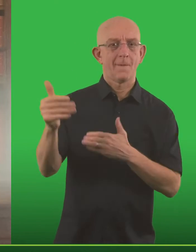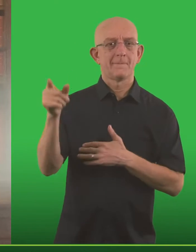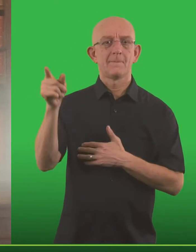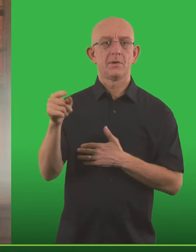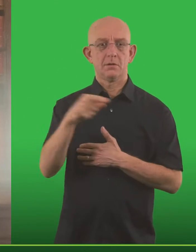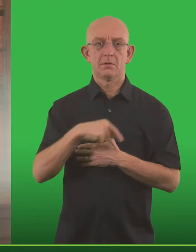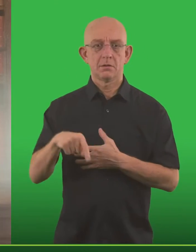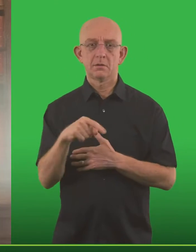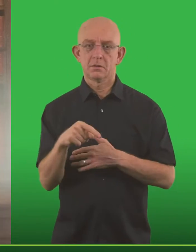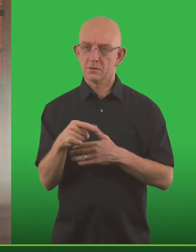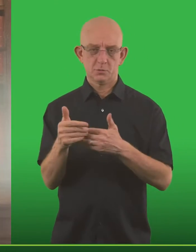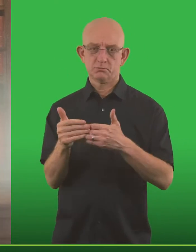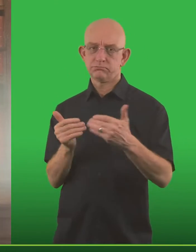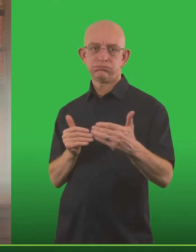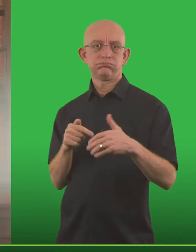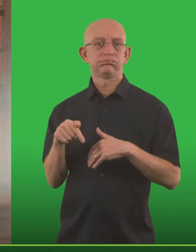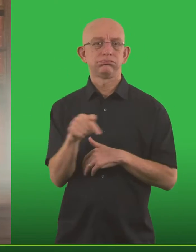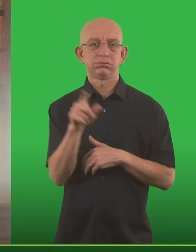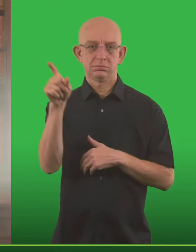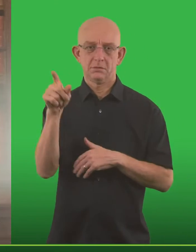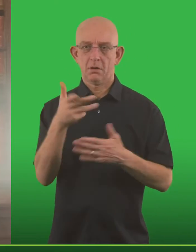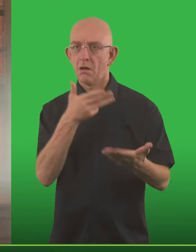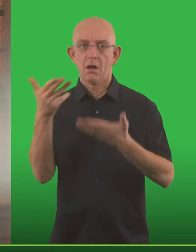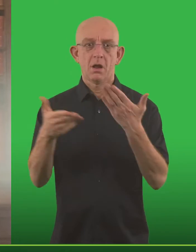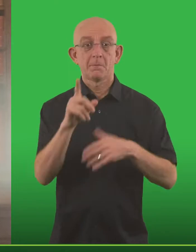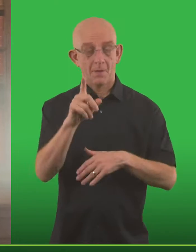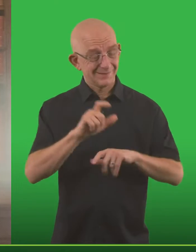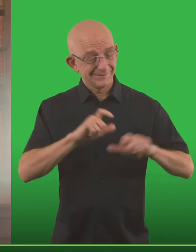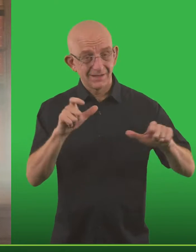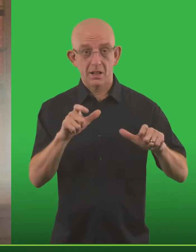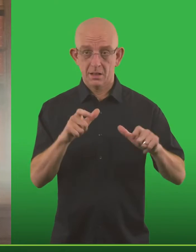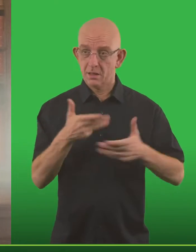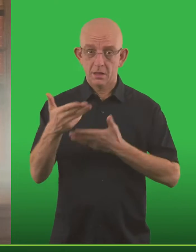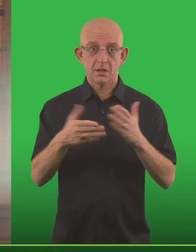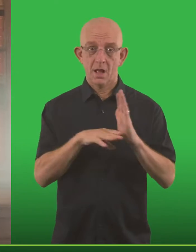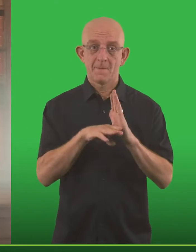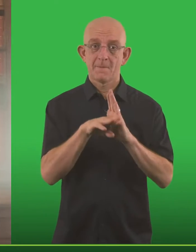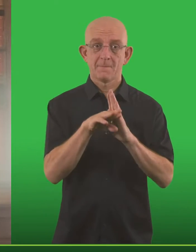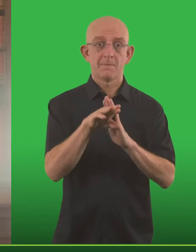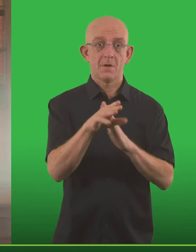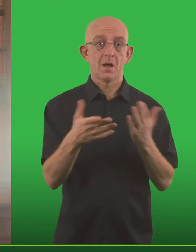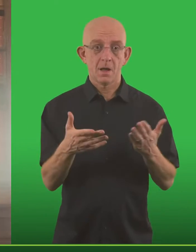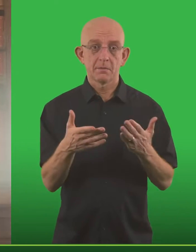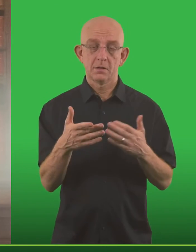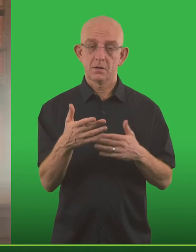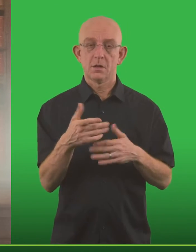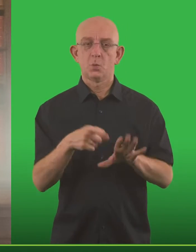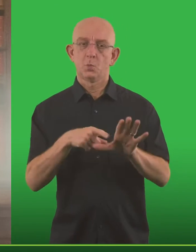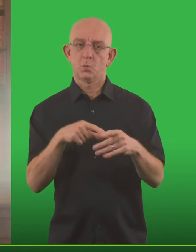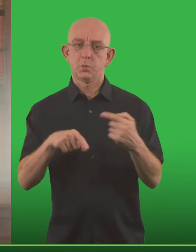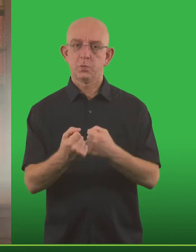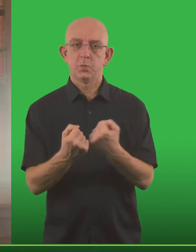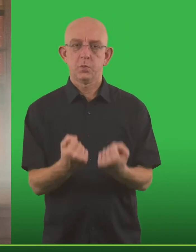in particular the northeast. We're a long way behind the northeast, but all up, rates are going exponentially,